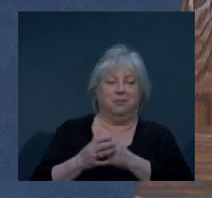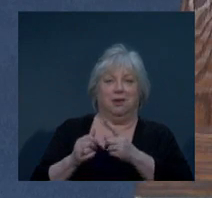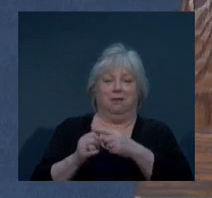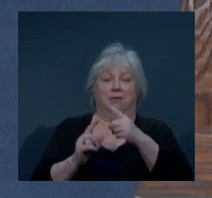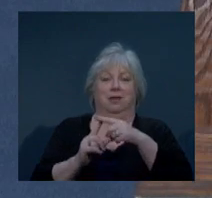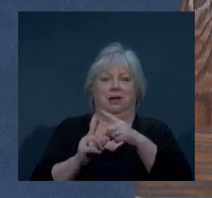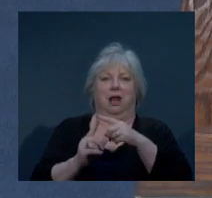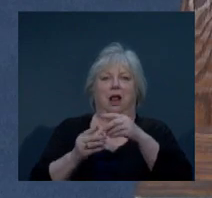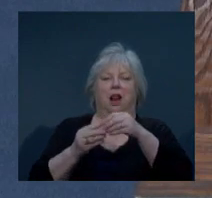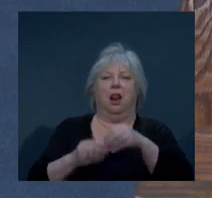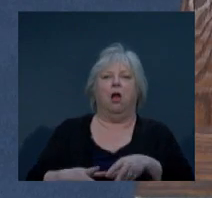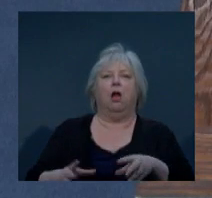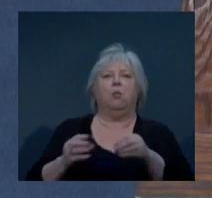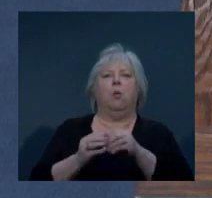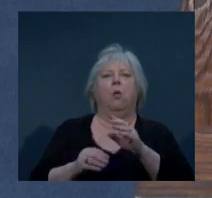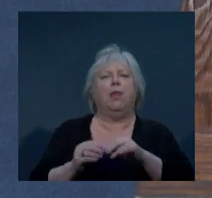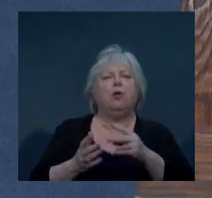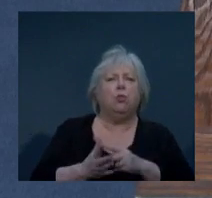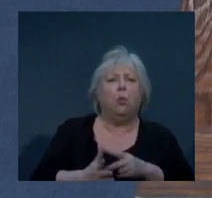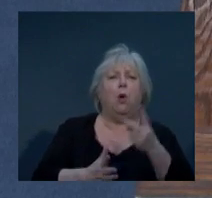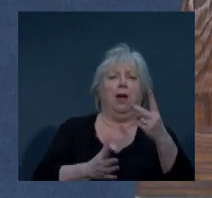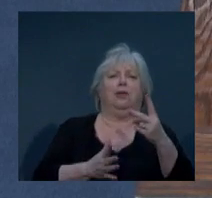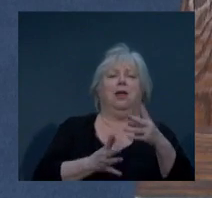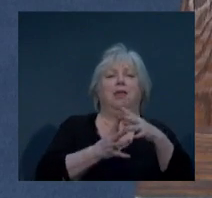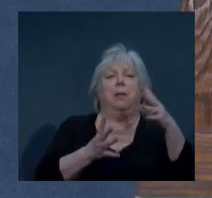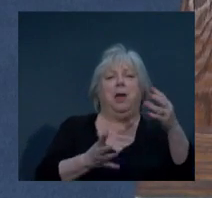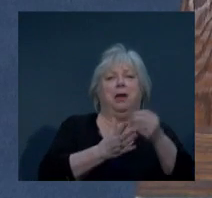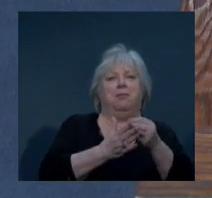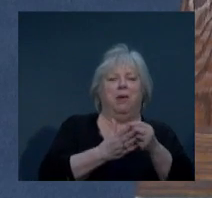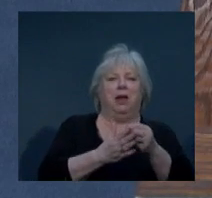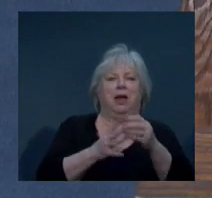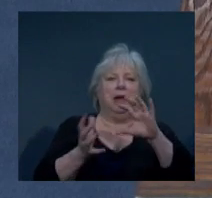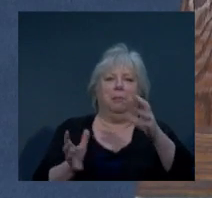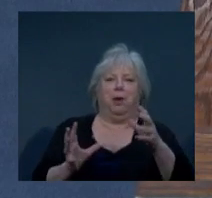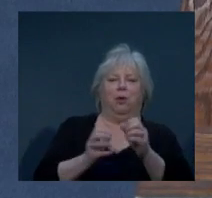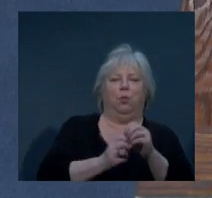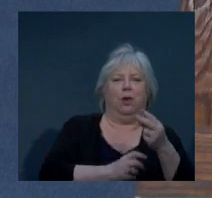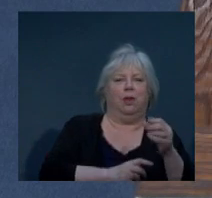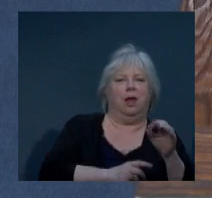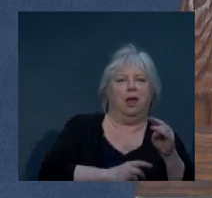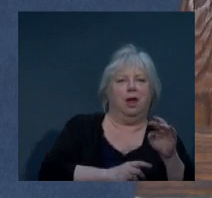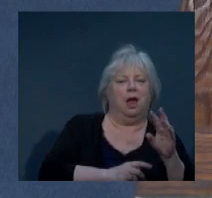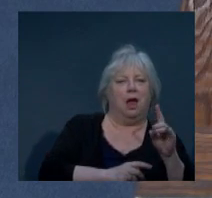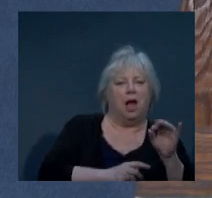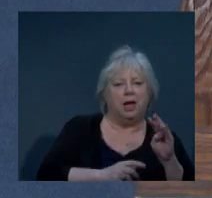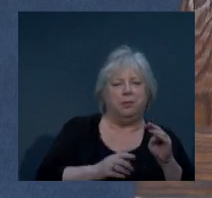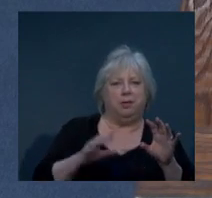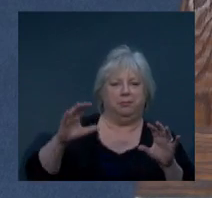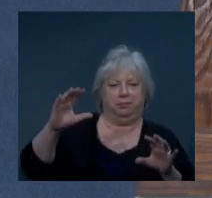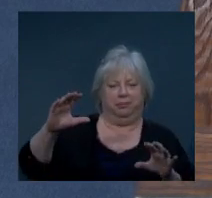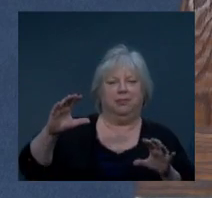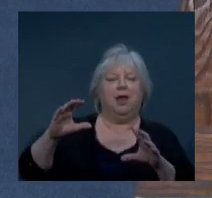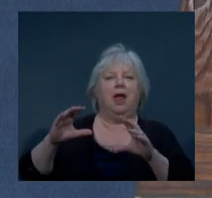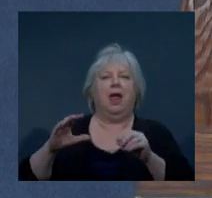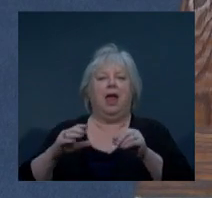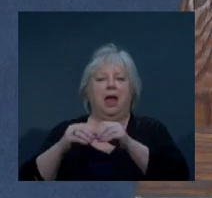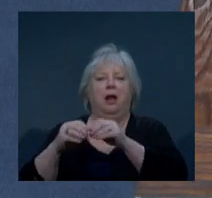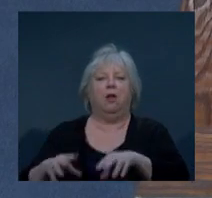First team lost more than twice as much money as Hyman did, and it lost